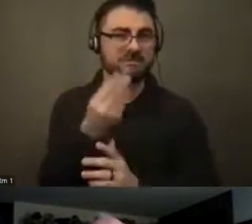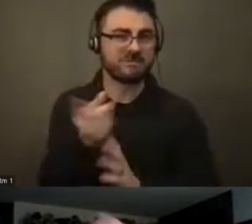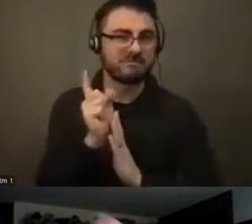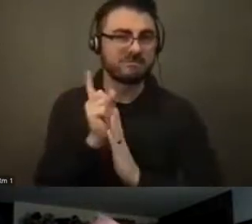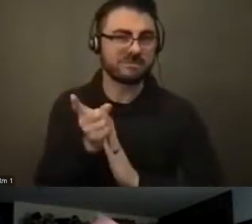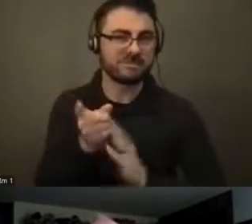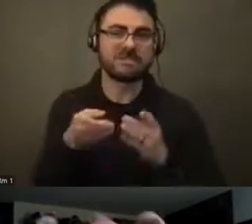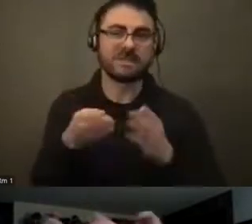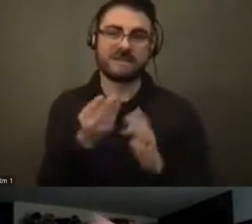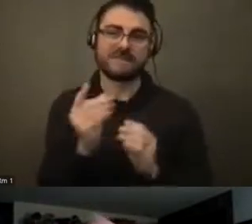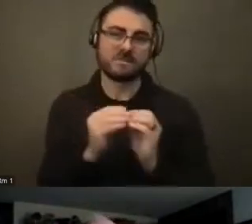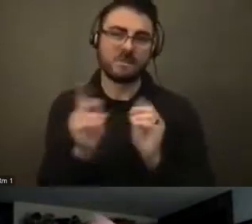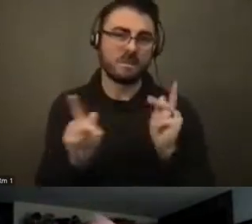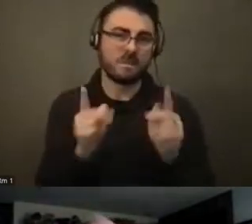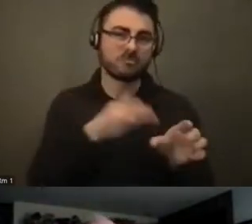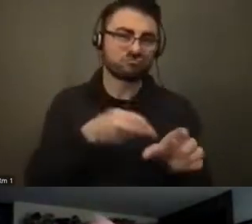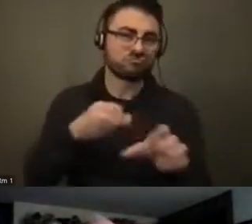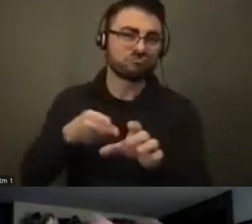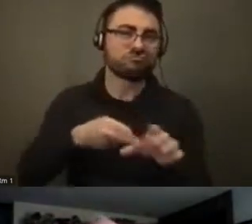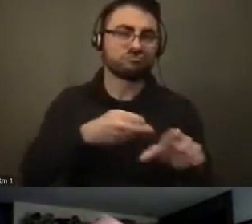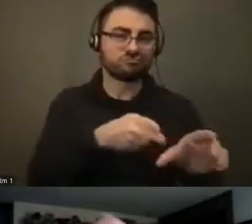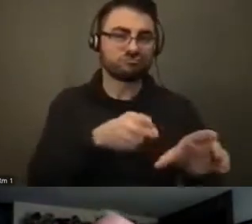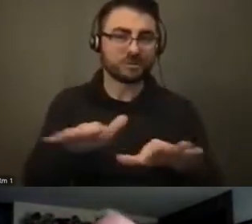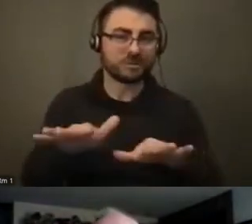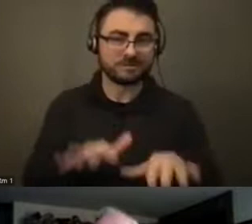get situated.